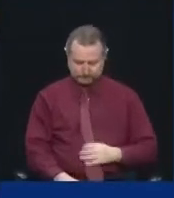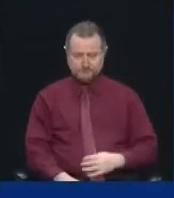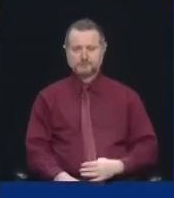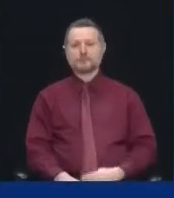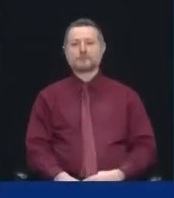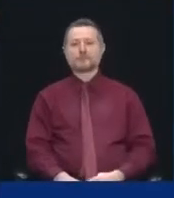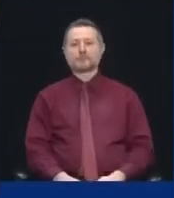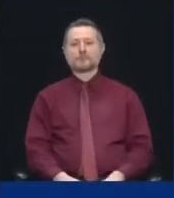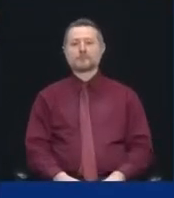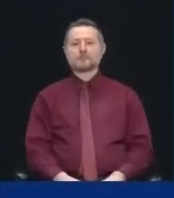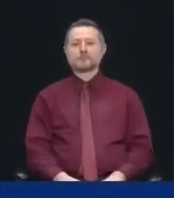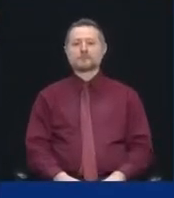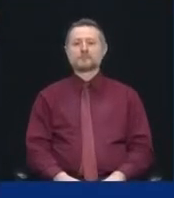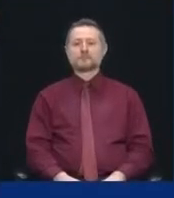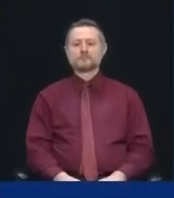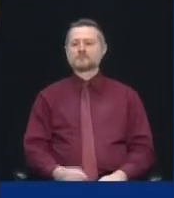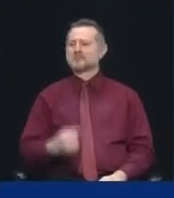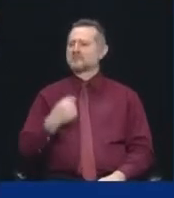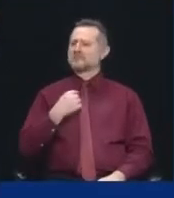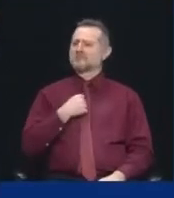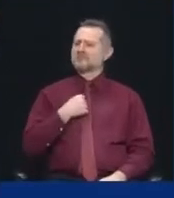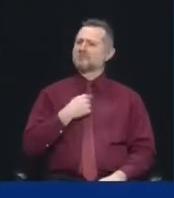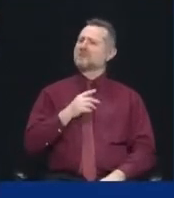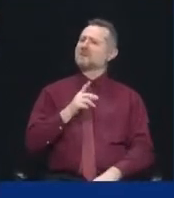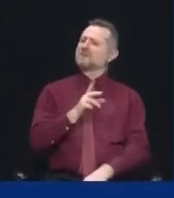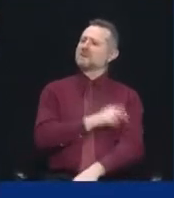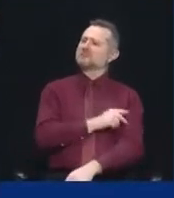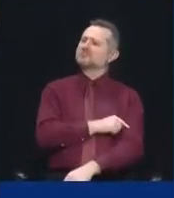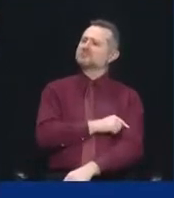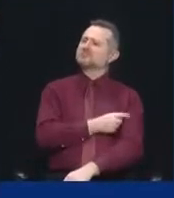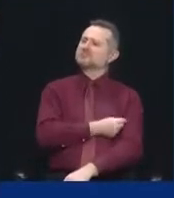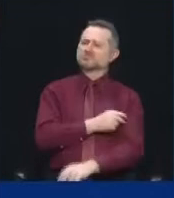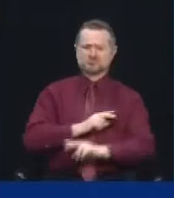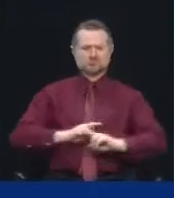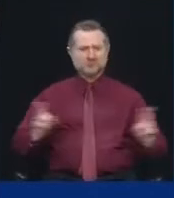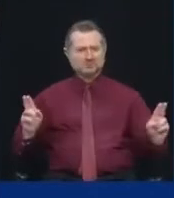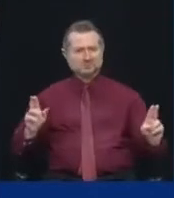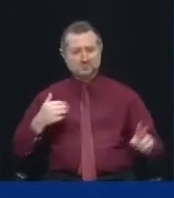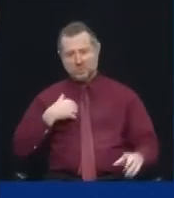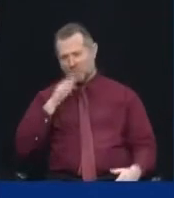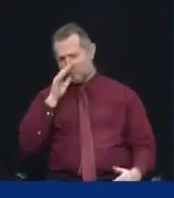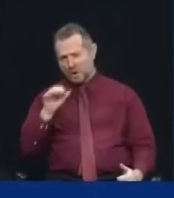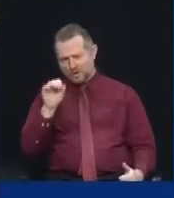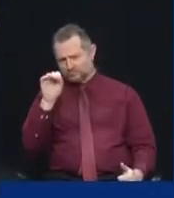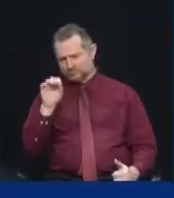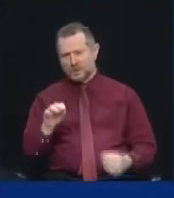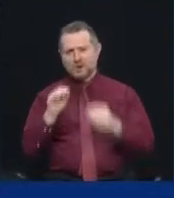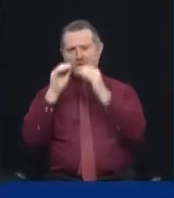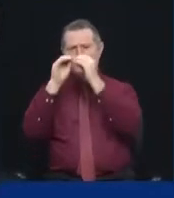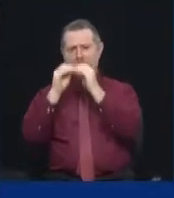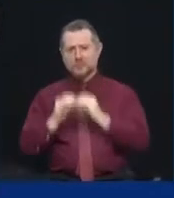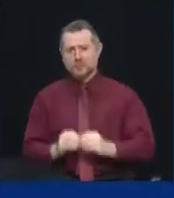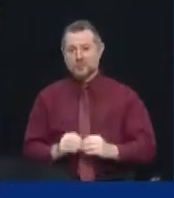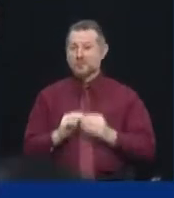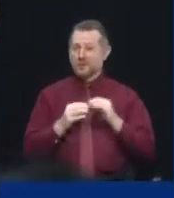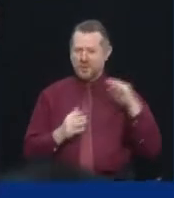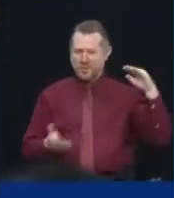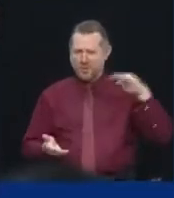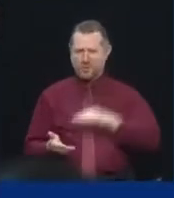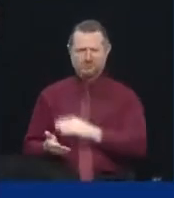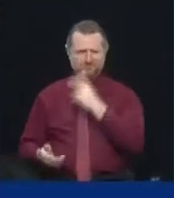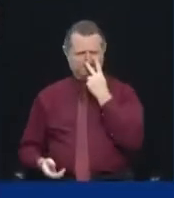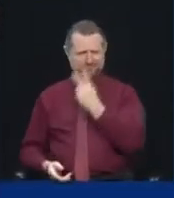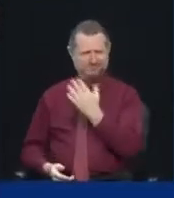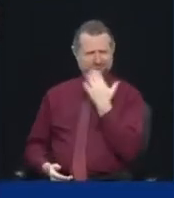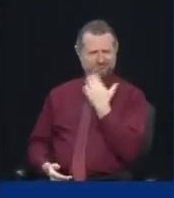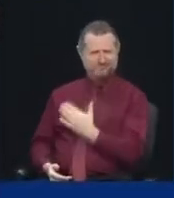yes, we have vaccines. Yes, I just gave you numbers that say we're headed in the right direction with COVID. But don't